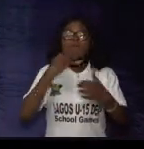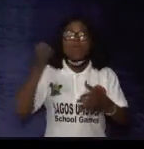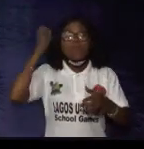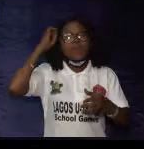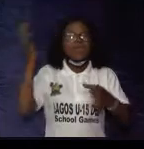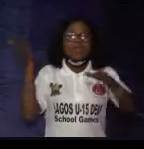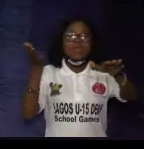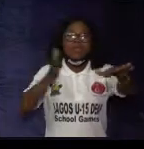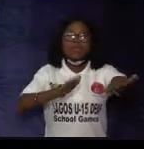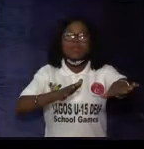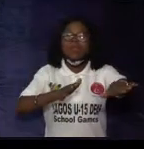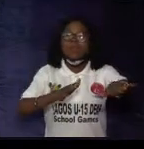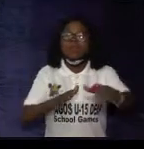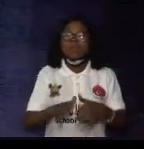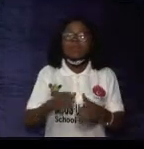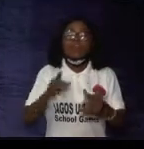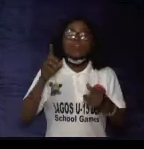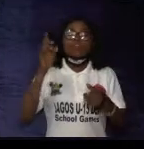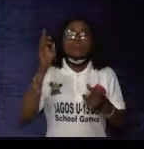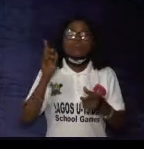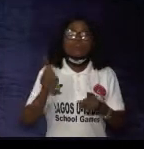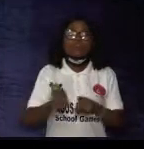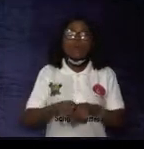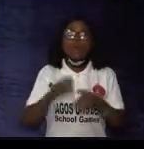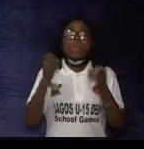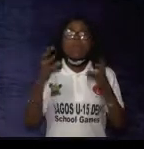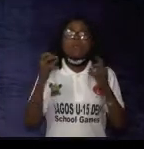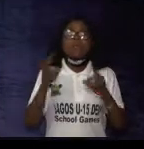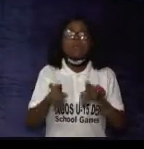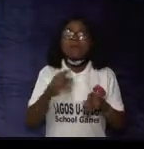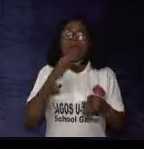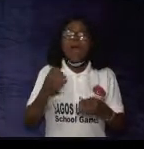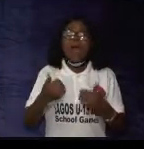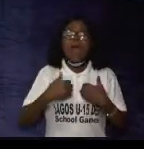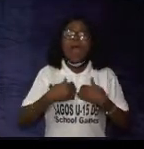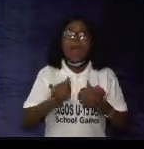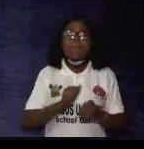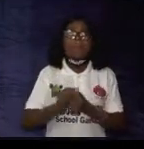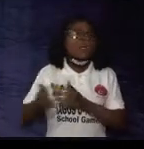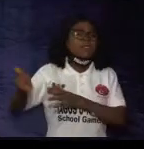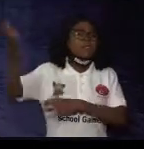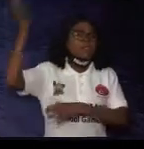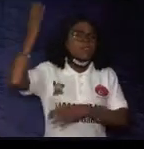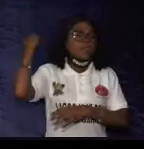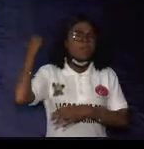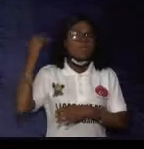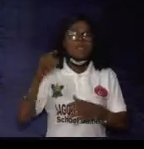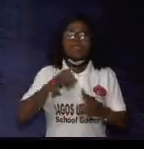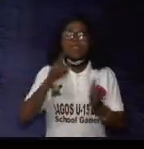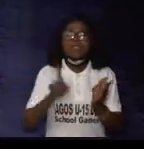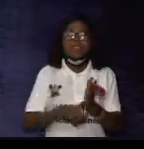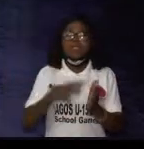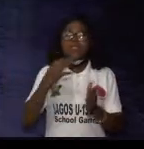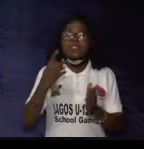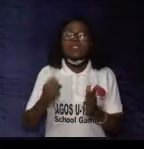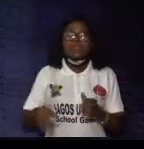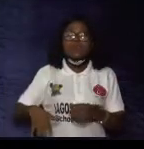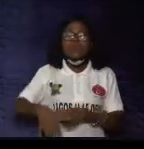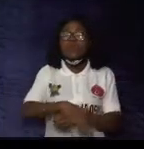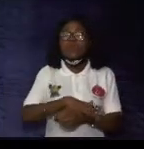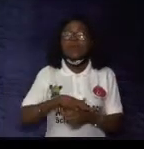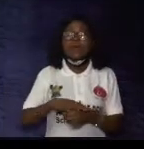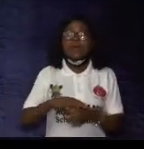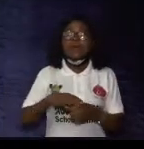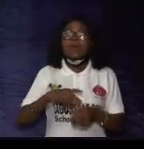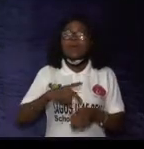before he passed away. So many people have passed away in the course of this COVID-19